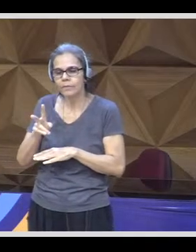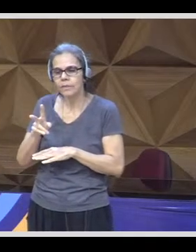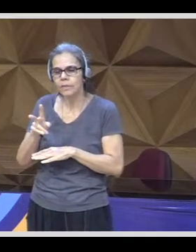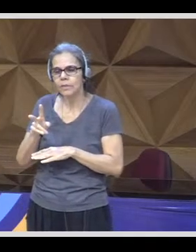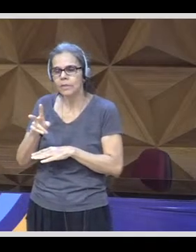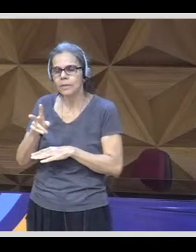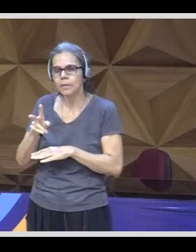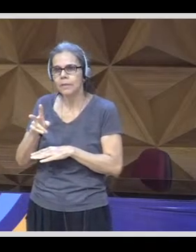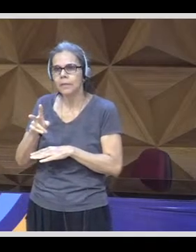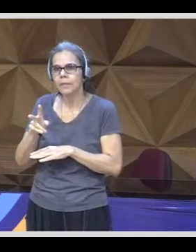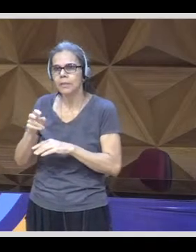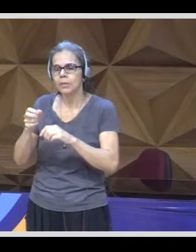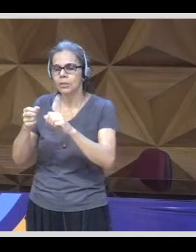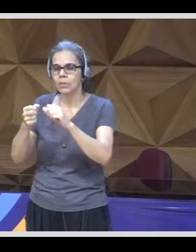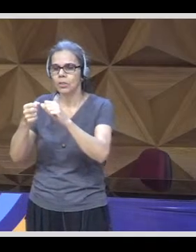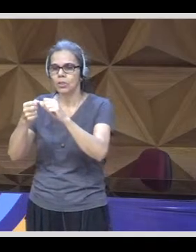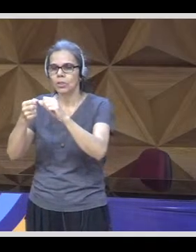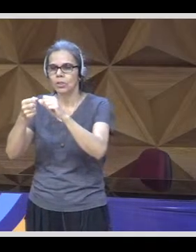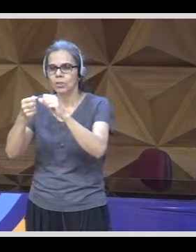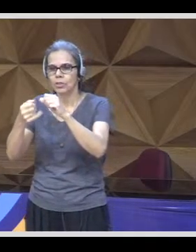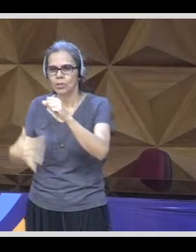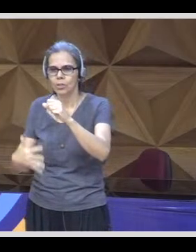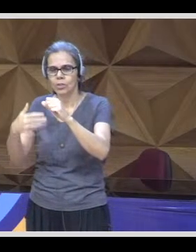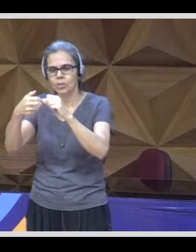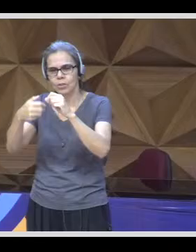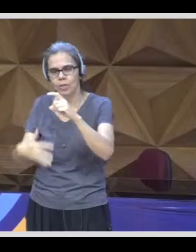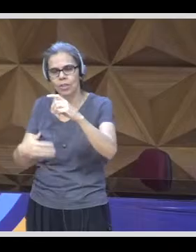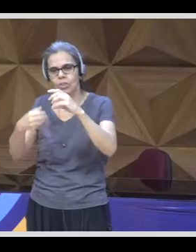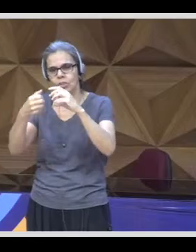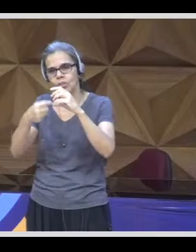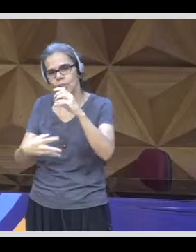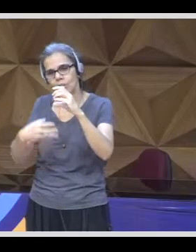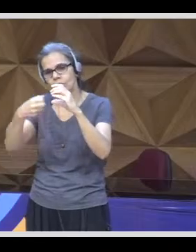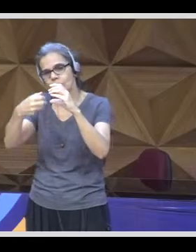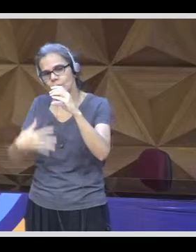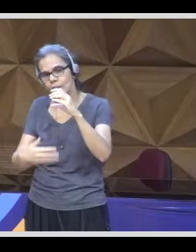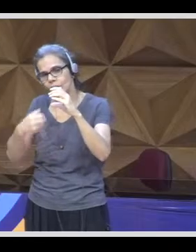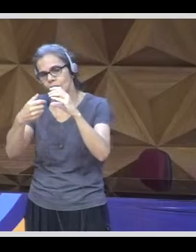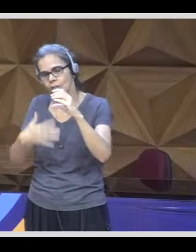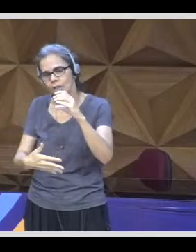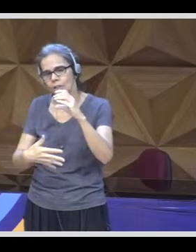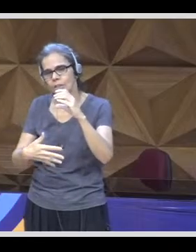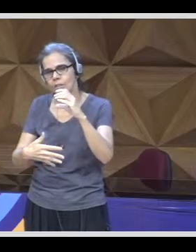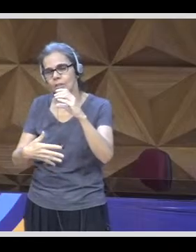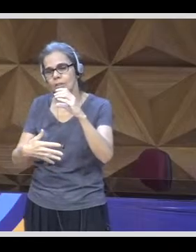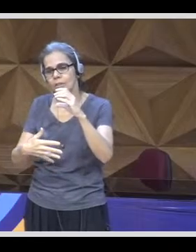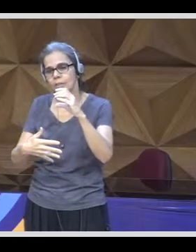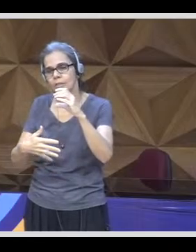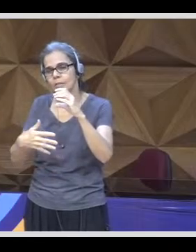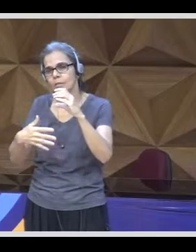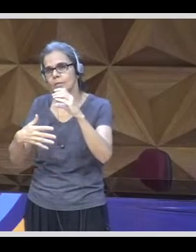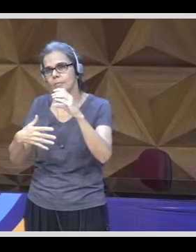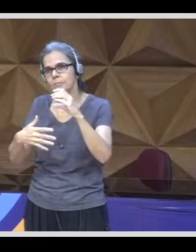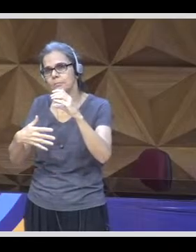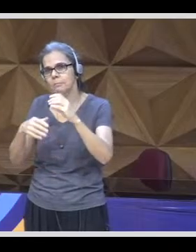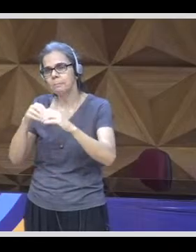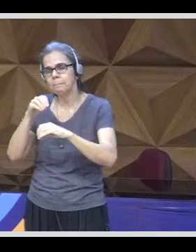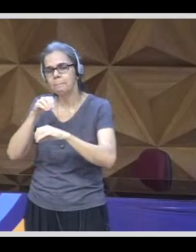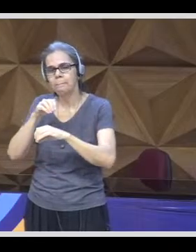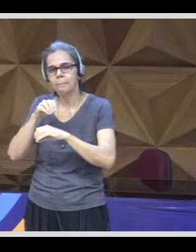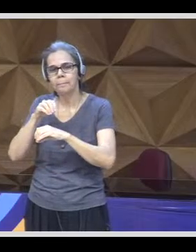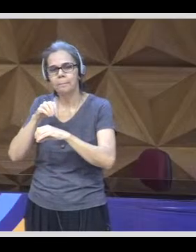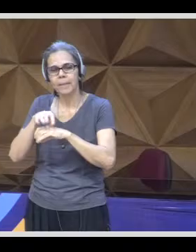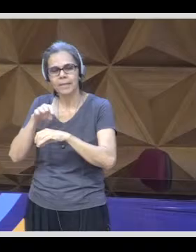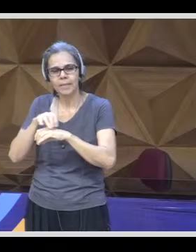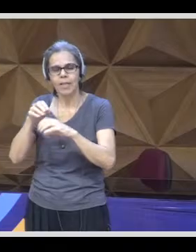the live stream, it has a chat. And then while our persona was watching the stream, we looked at which messages